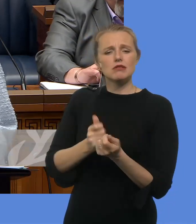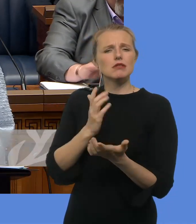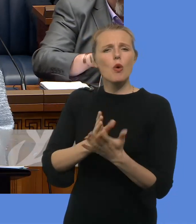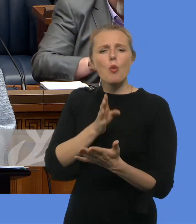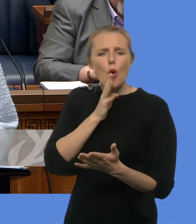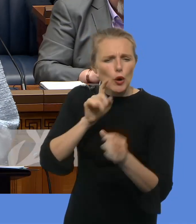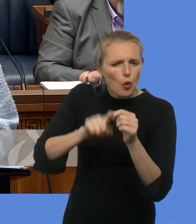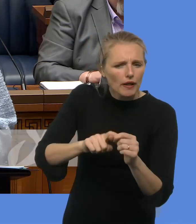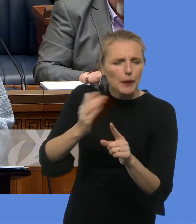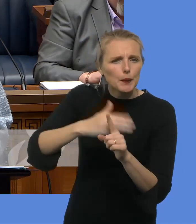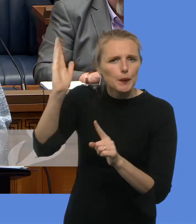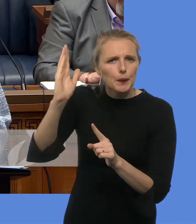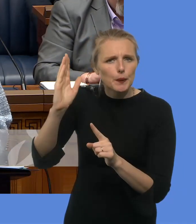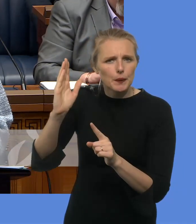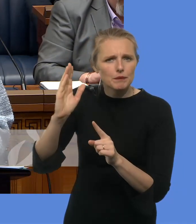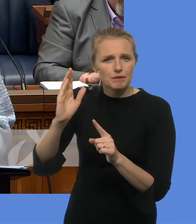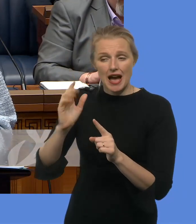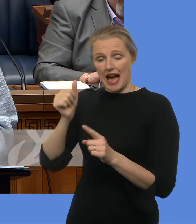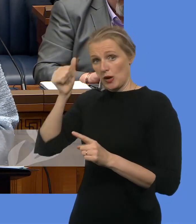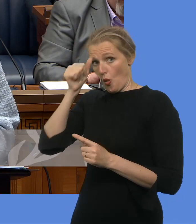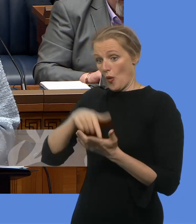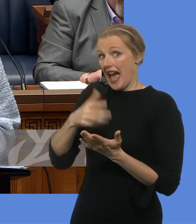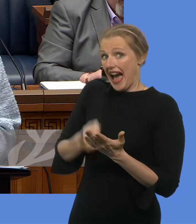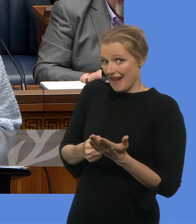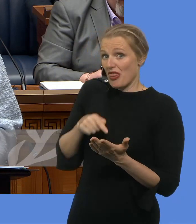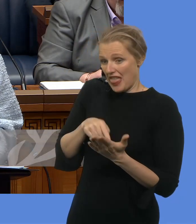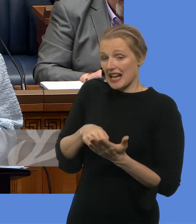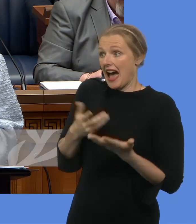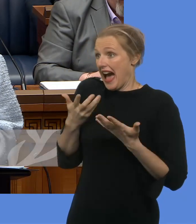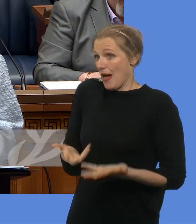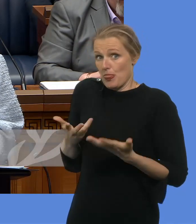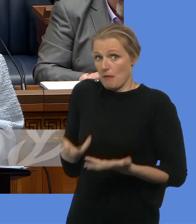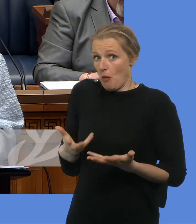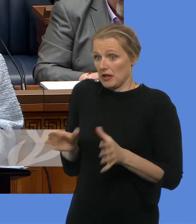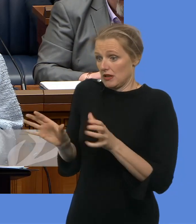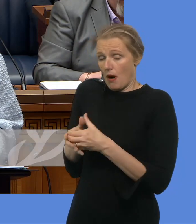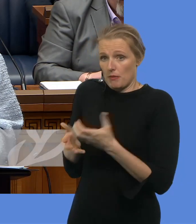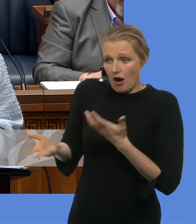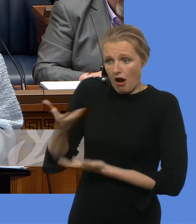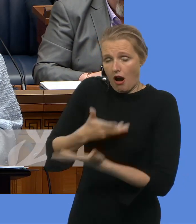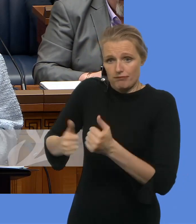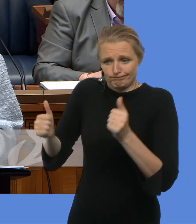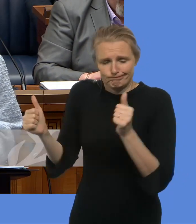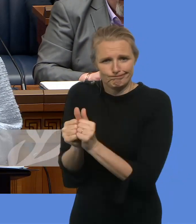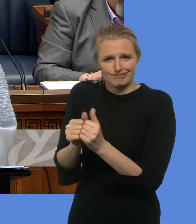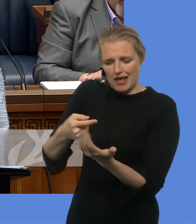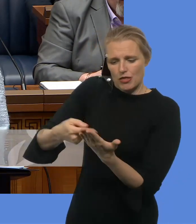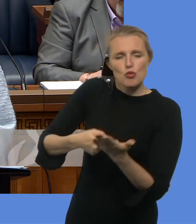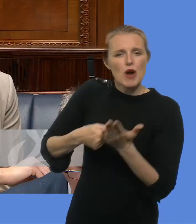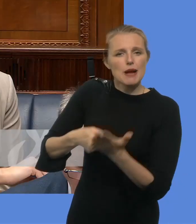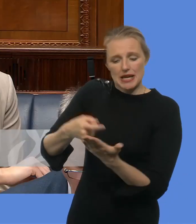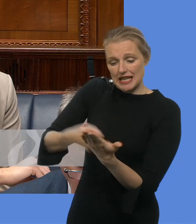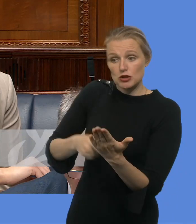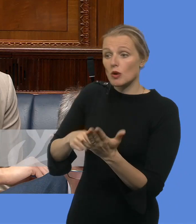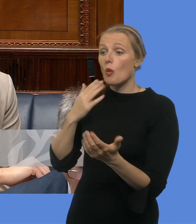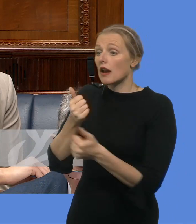being refined and finalised by the Department of Agriculture, Environment and Rural Affairs, and that the recommendations for Lough Neagh will be brought to the